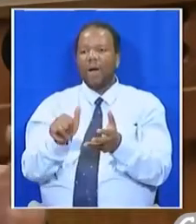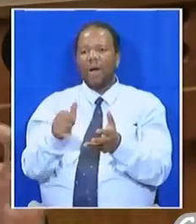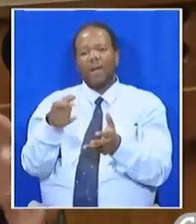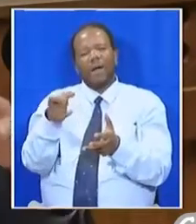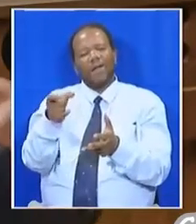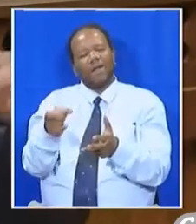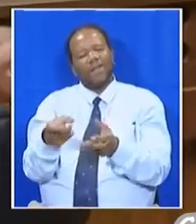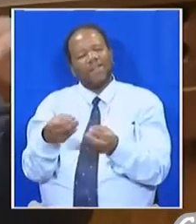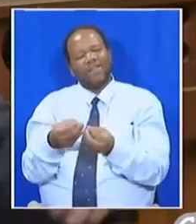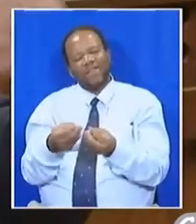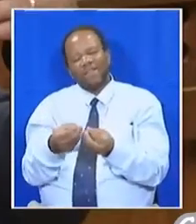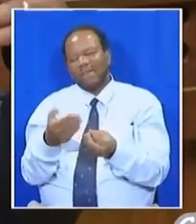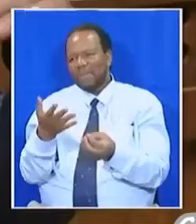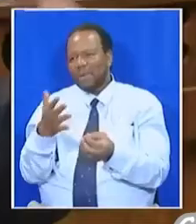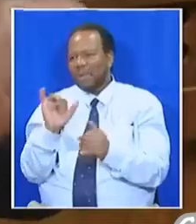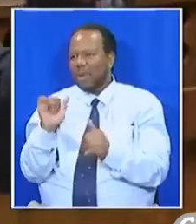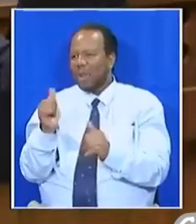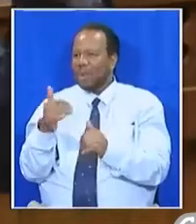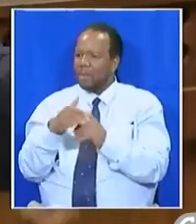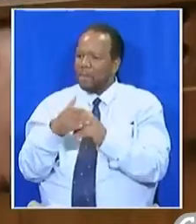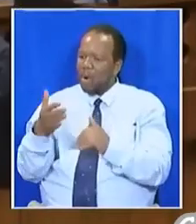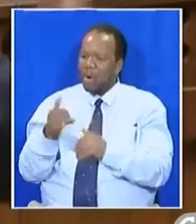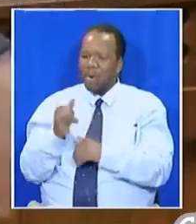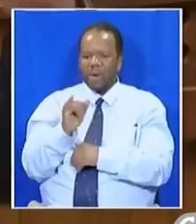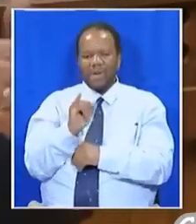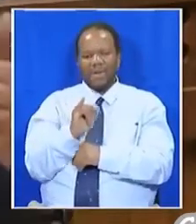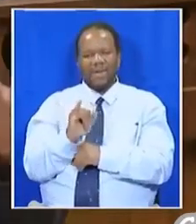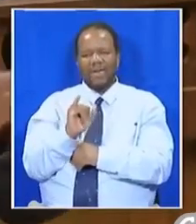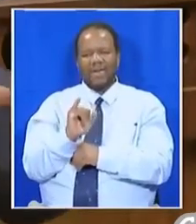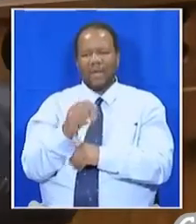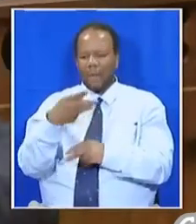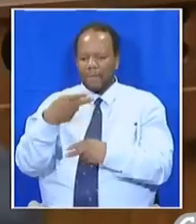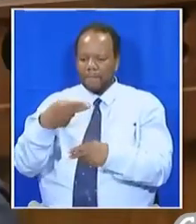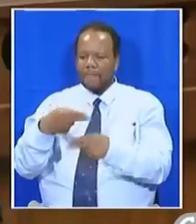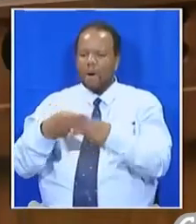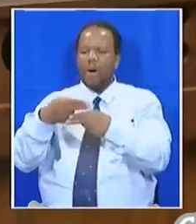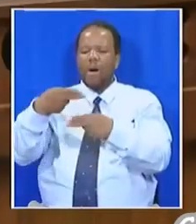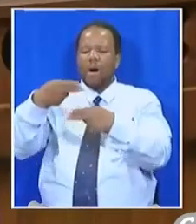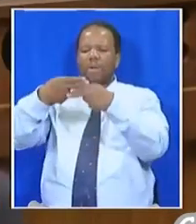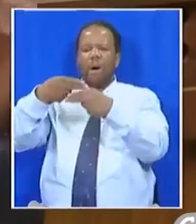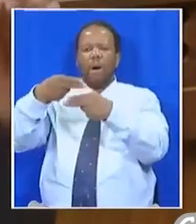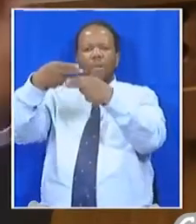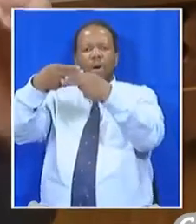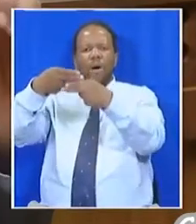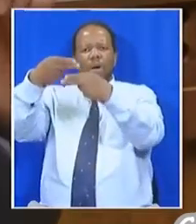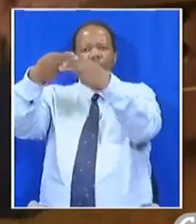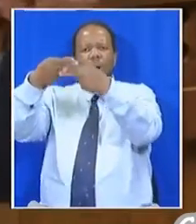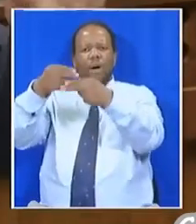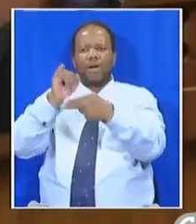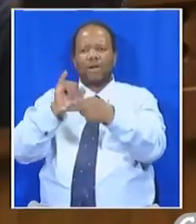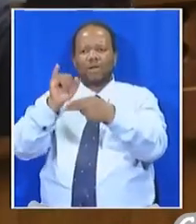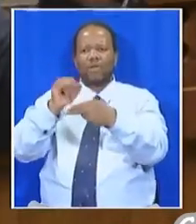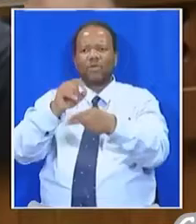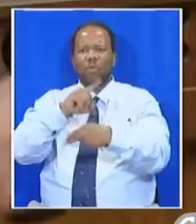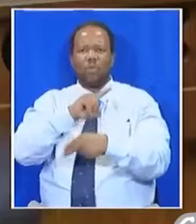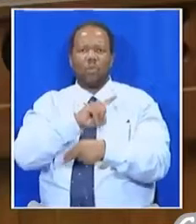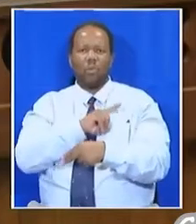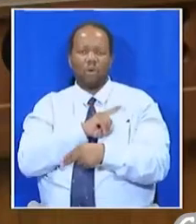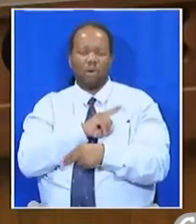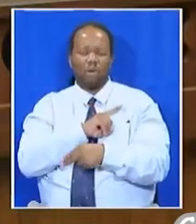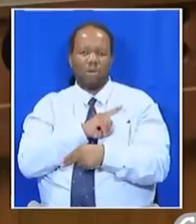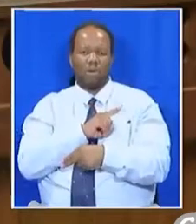that means interest cannot double. It's got, and that will avoid interest becoming